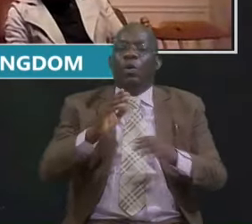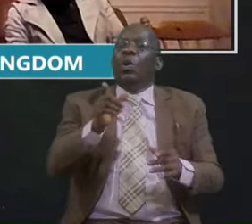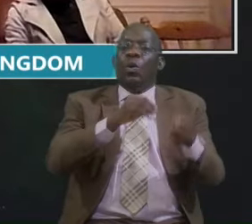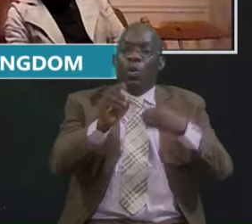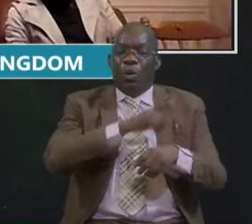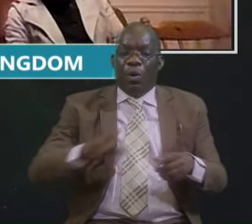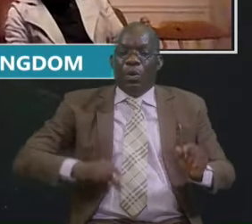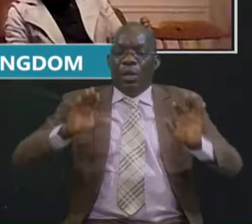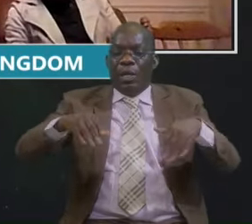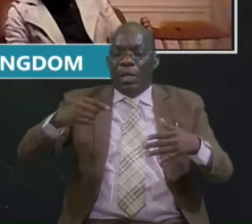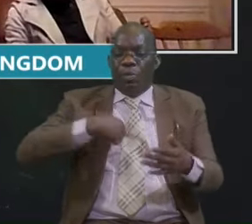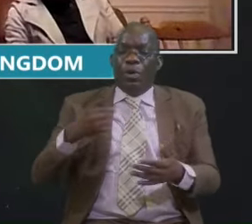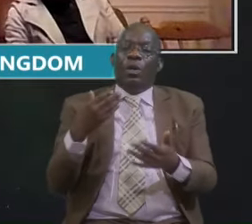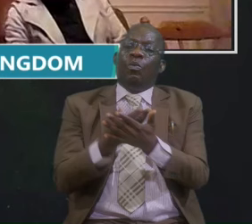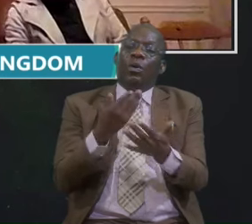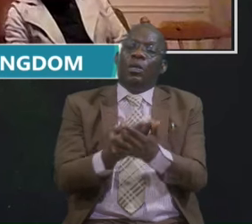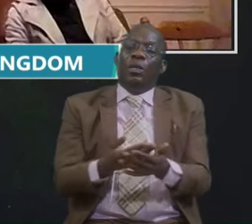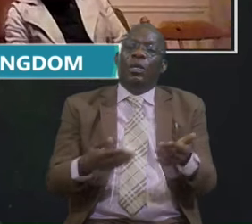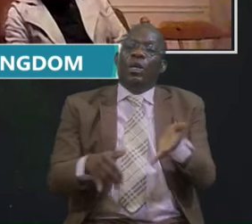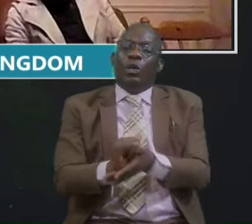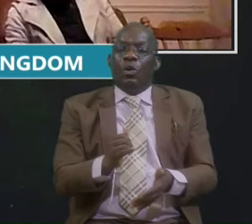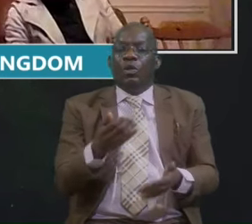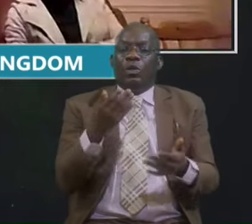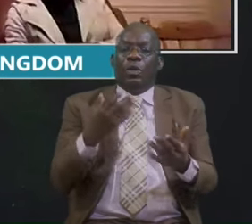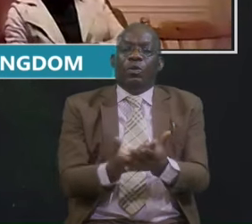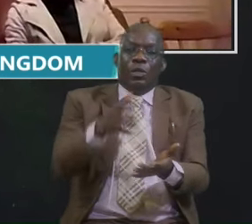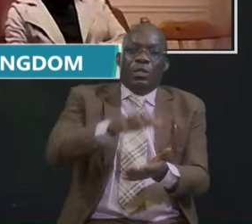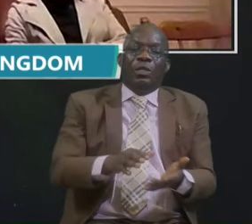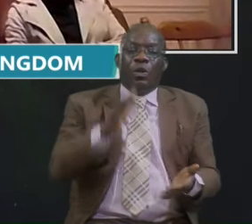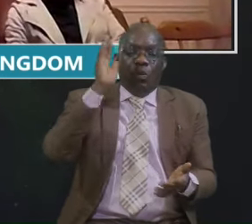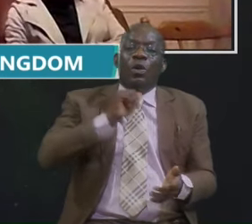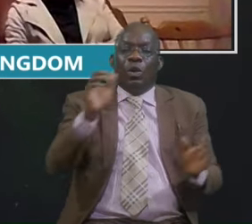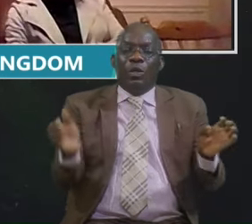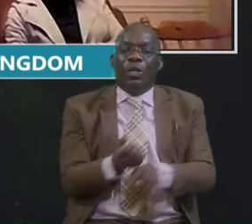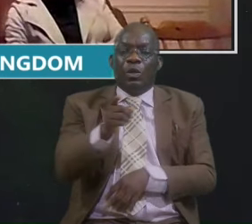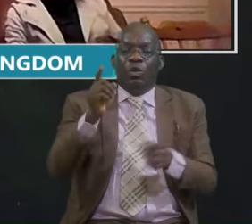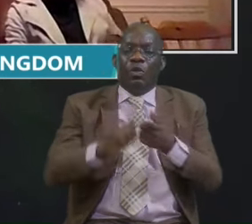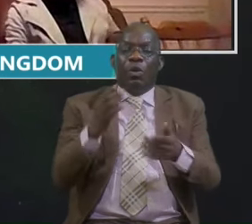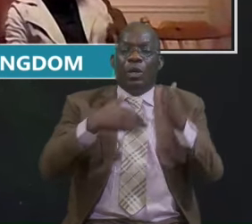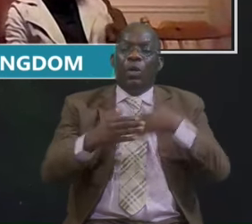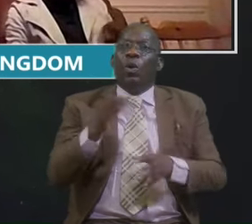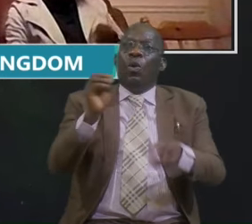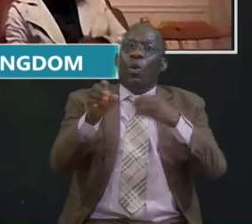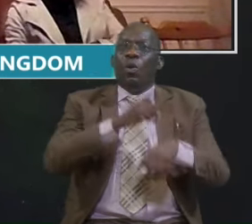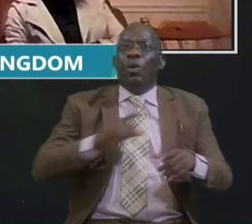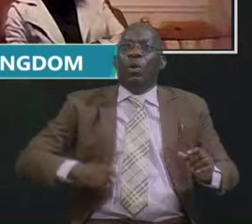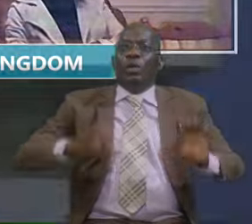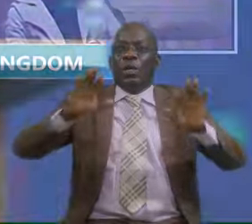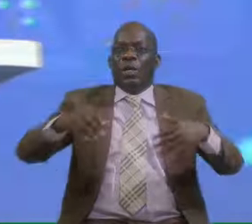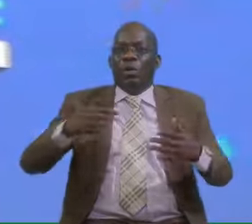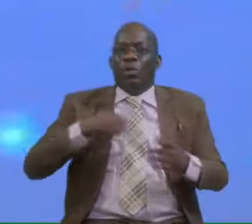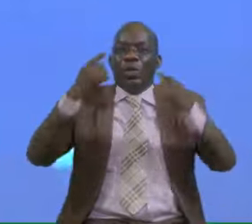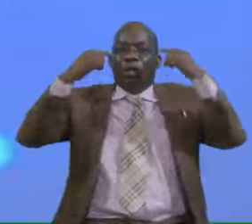rich. Those riches will not take you to heaven. Oh Lord, give me success.